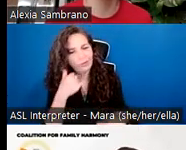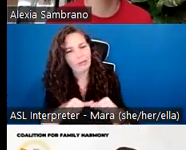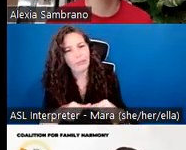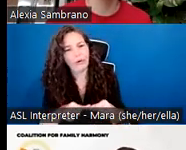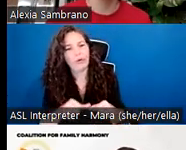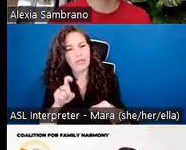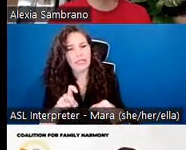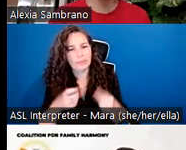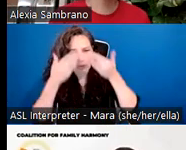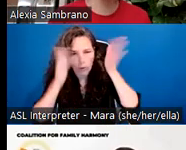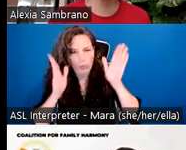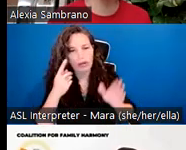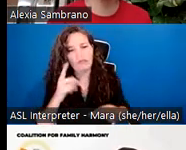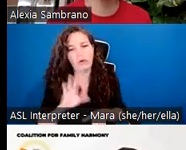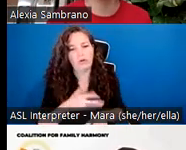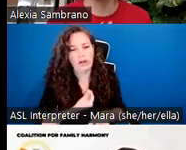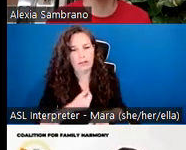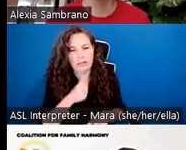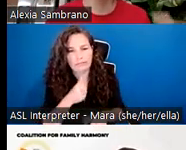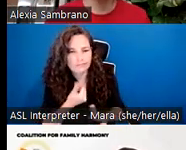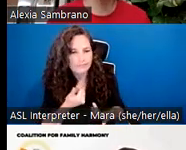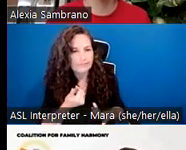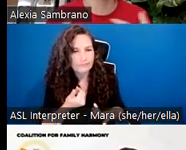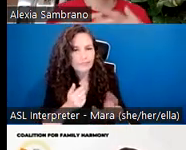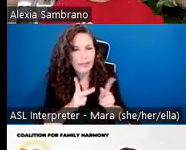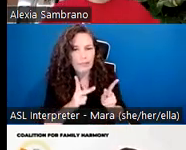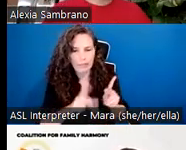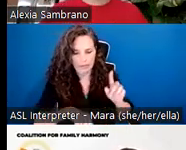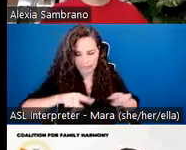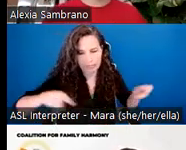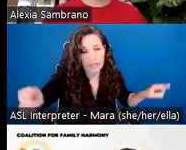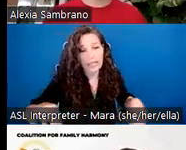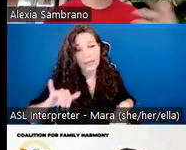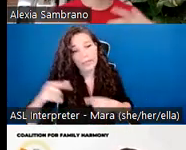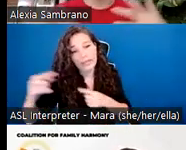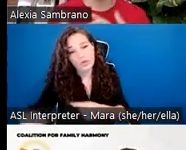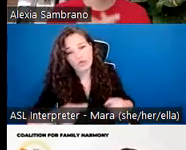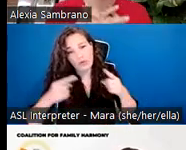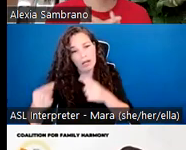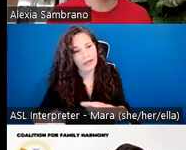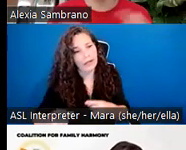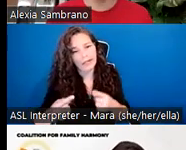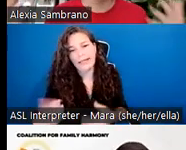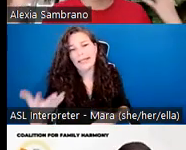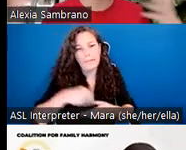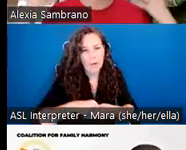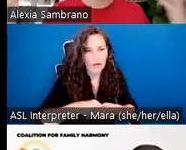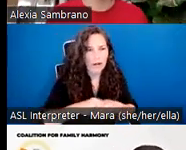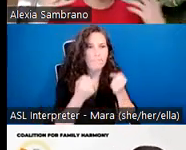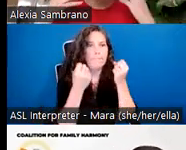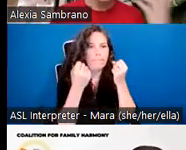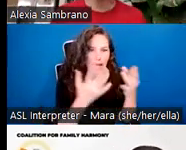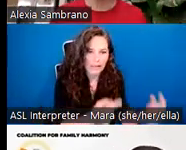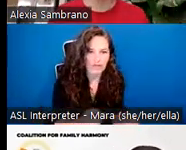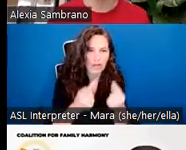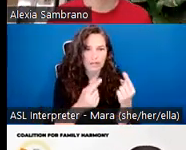nonconforming. But the struggle for trans liberation is part of various different struggles that are all intertwined. Like, one thing that I